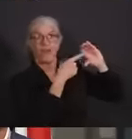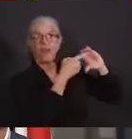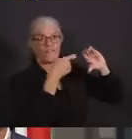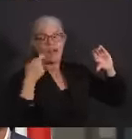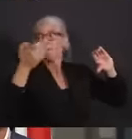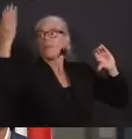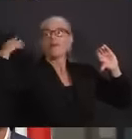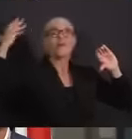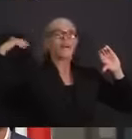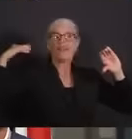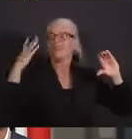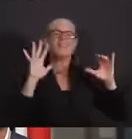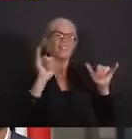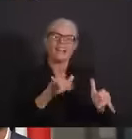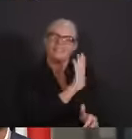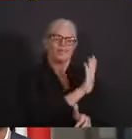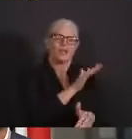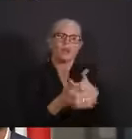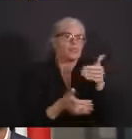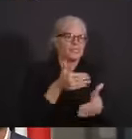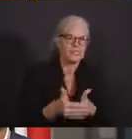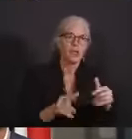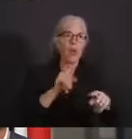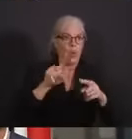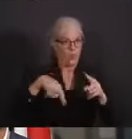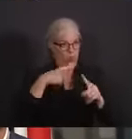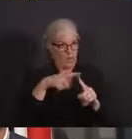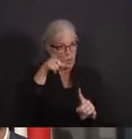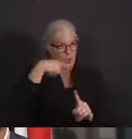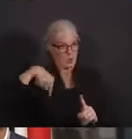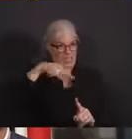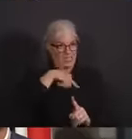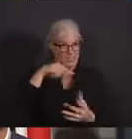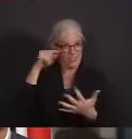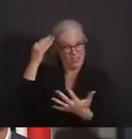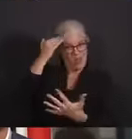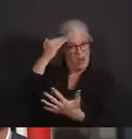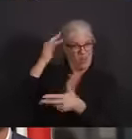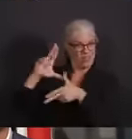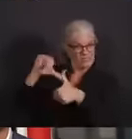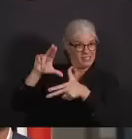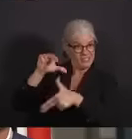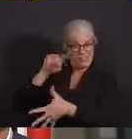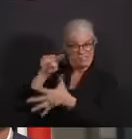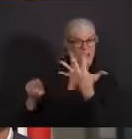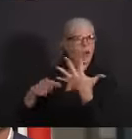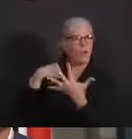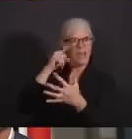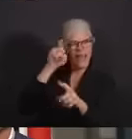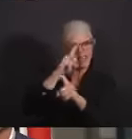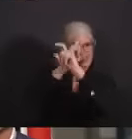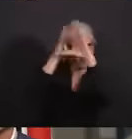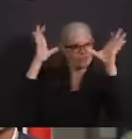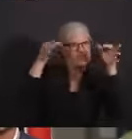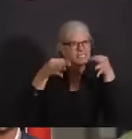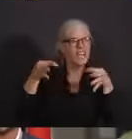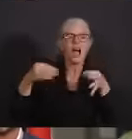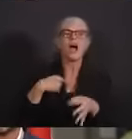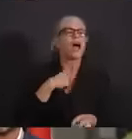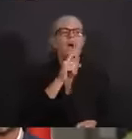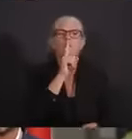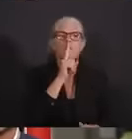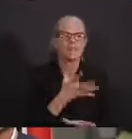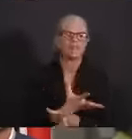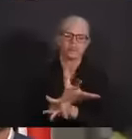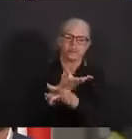we're fine. We have what we do, and look, when you deal with these storms, you got to make a decision. We never want to spend money that